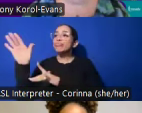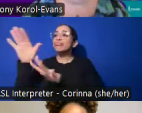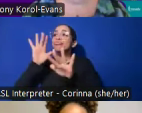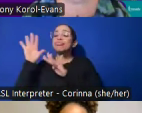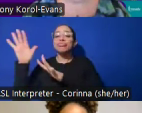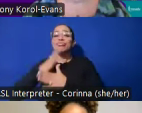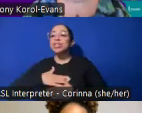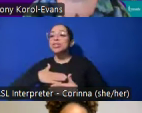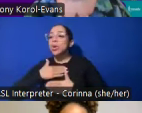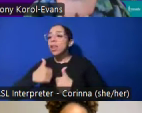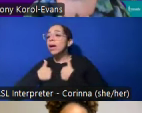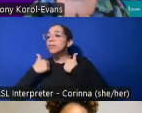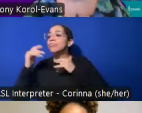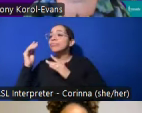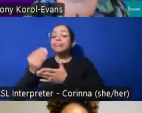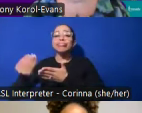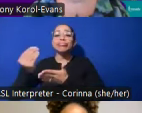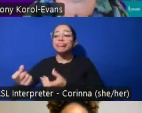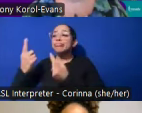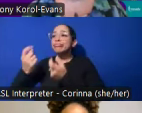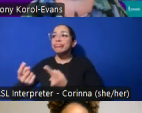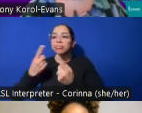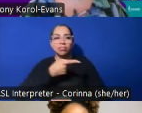butt trying to, keep them afloat.